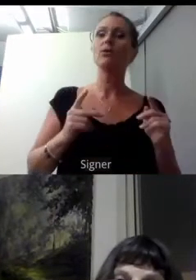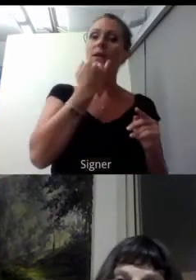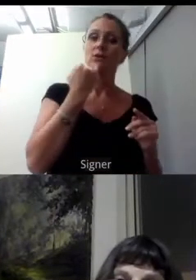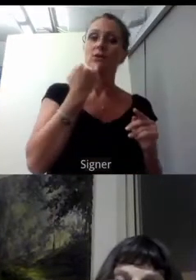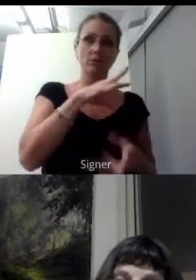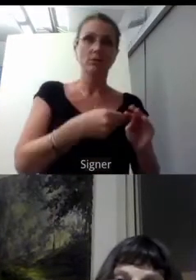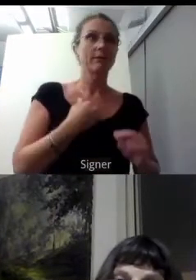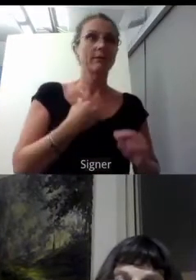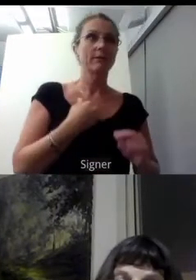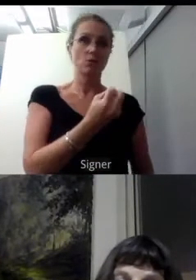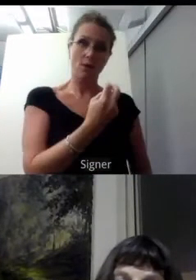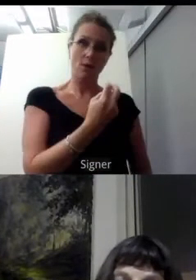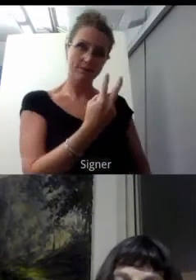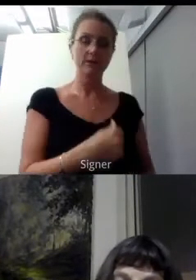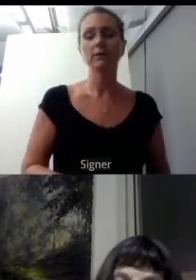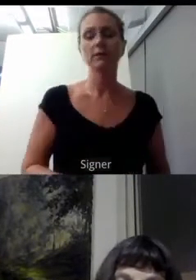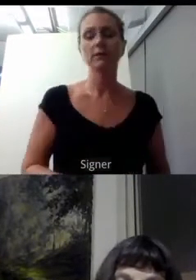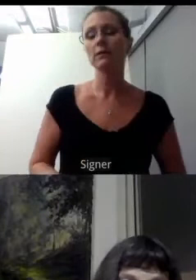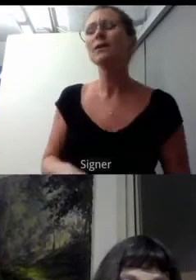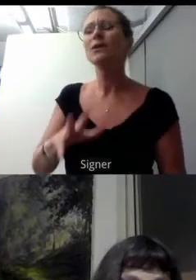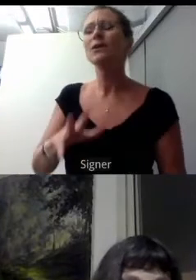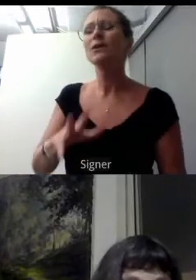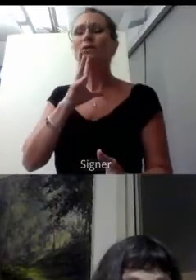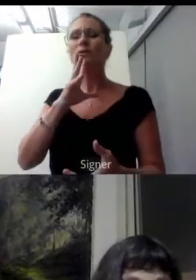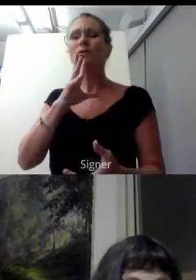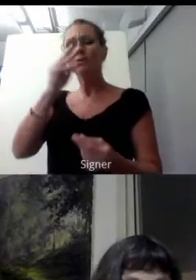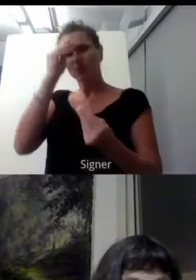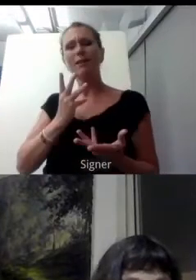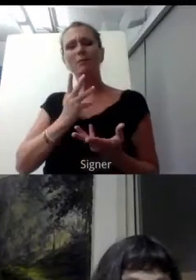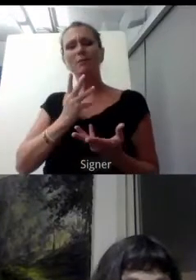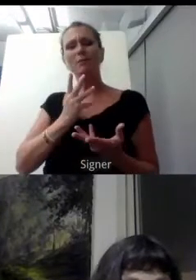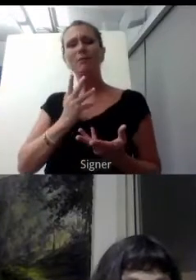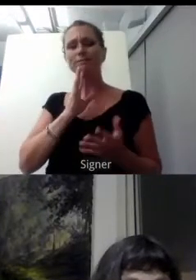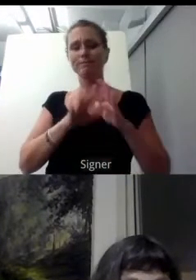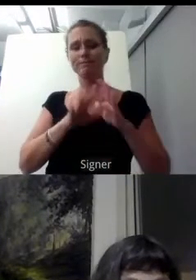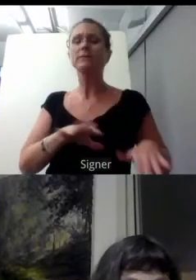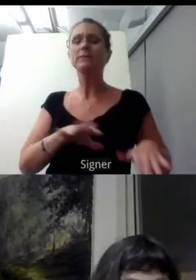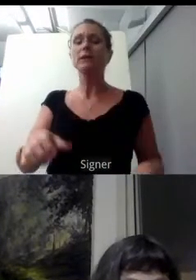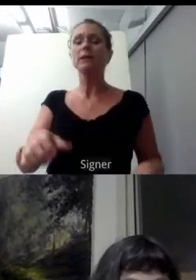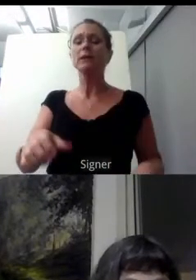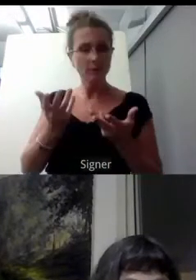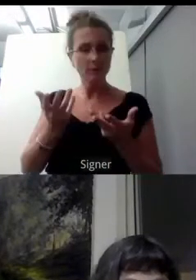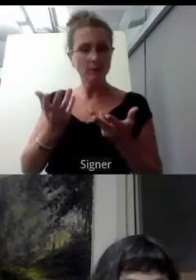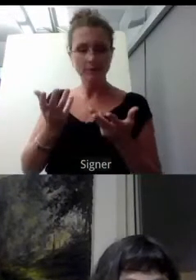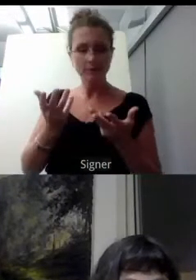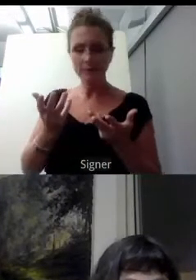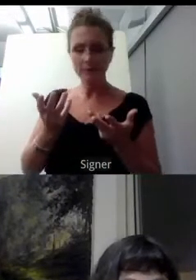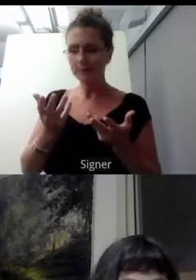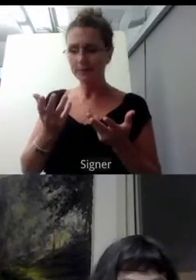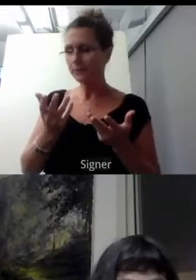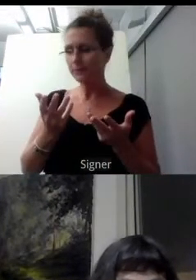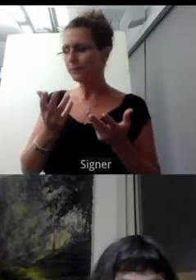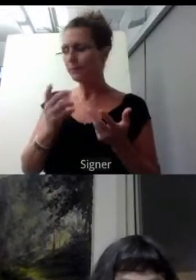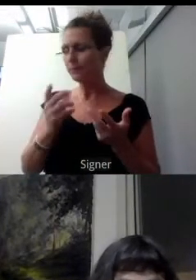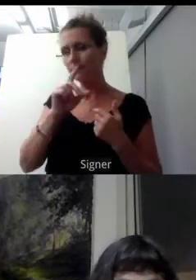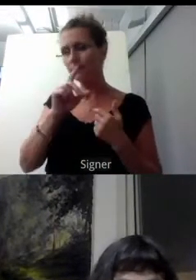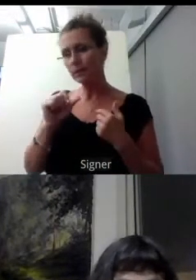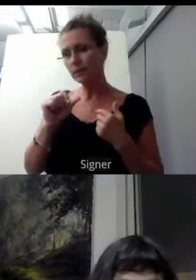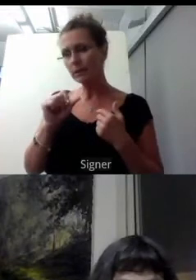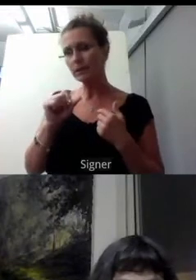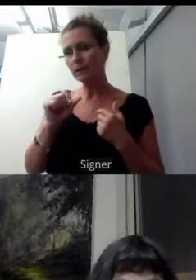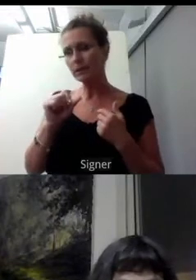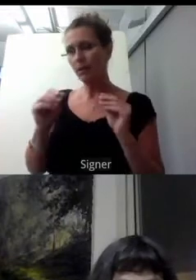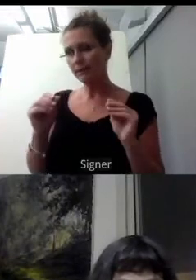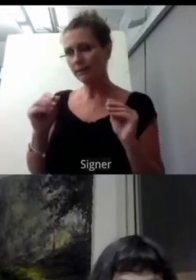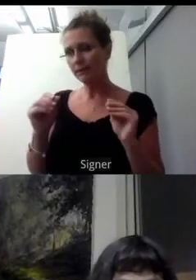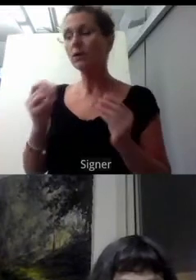of the public can phone or contact the disability, the Office for Rights for People with Disabilities in the